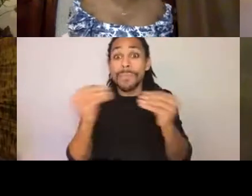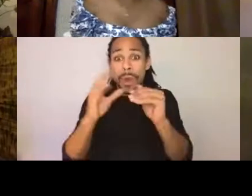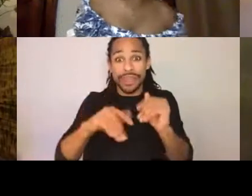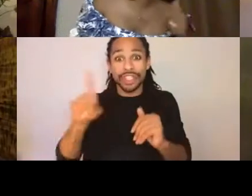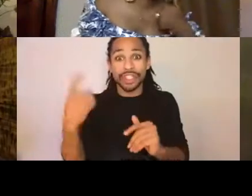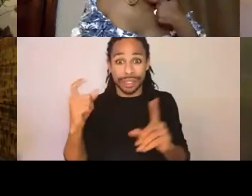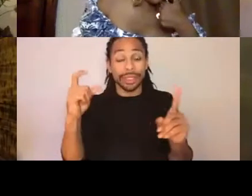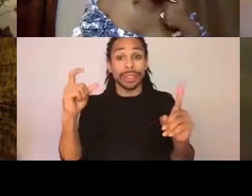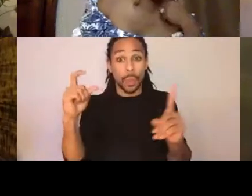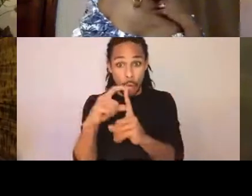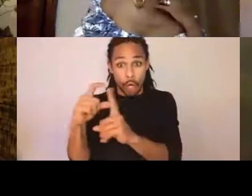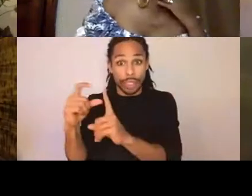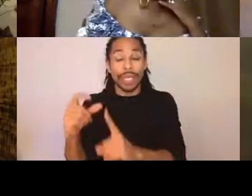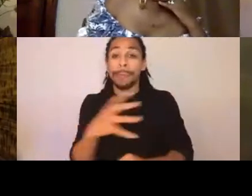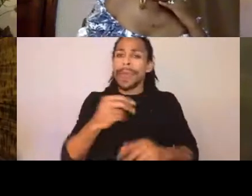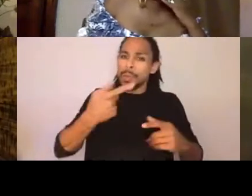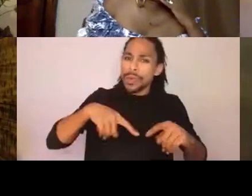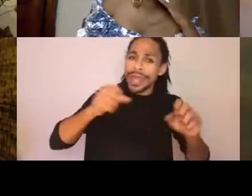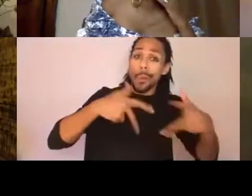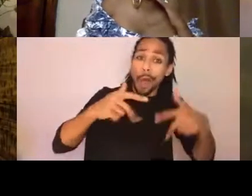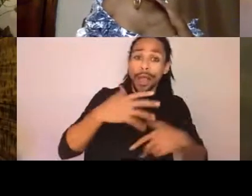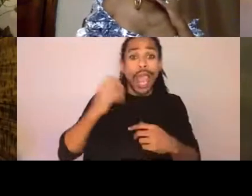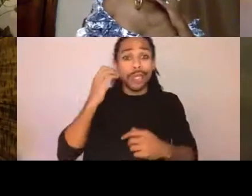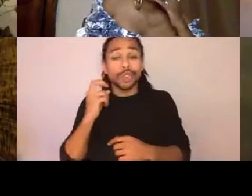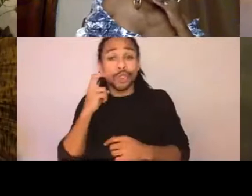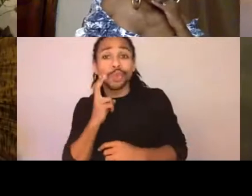the same time. So it is possible to